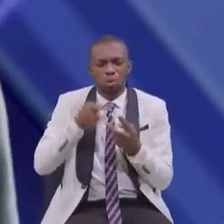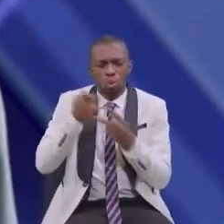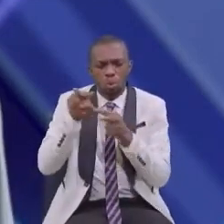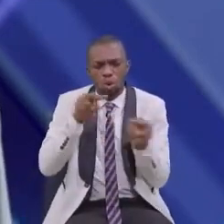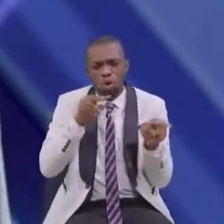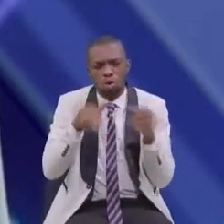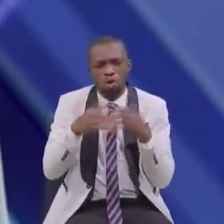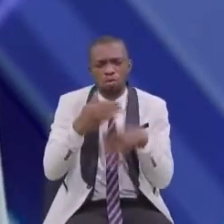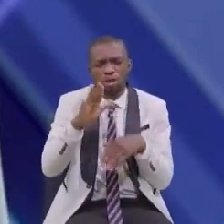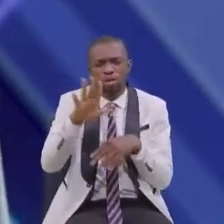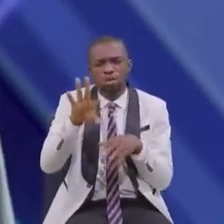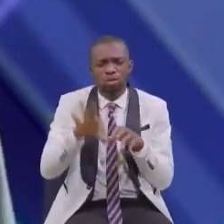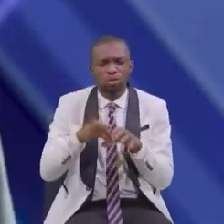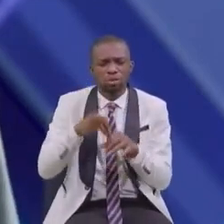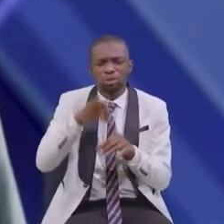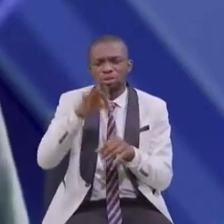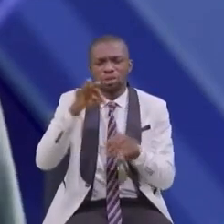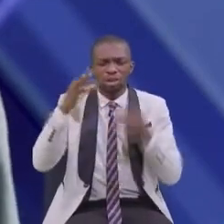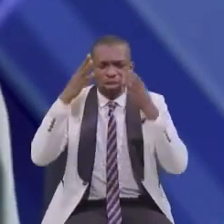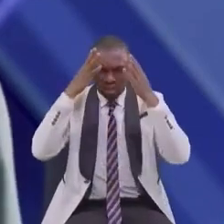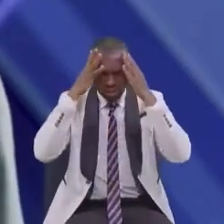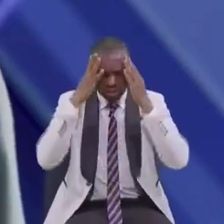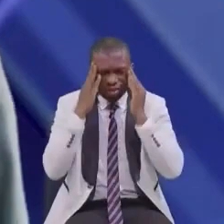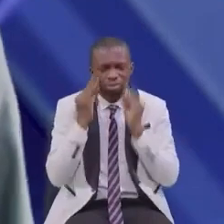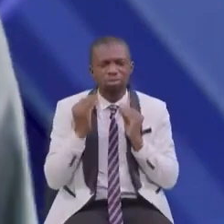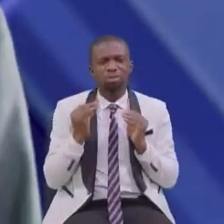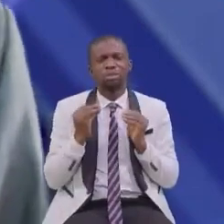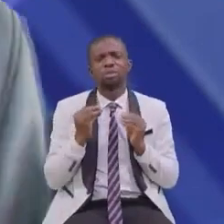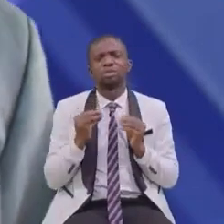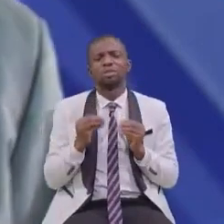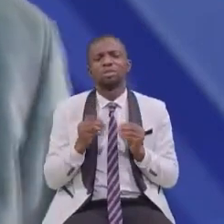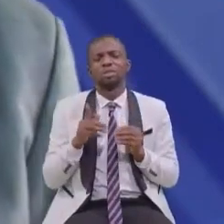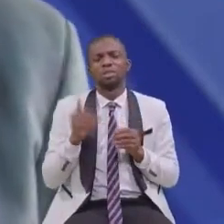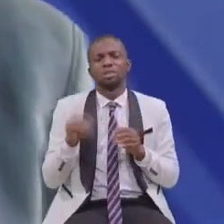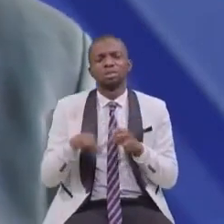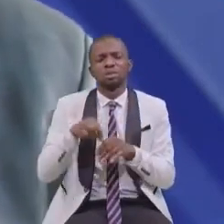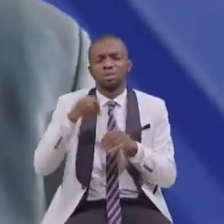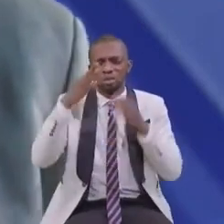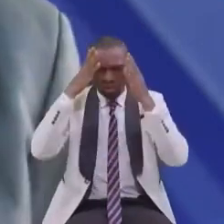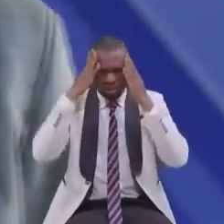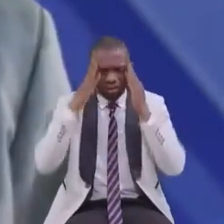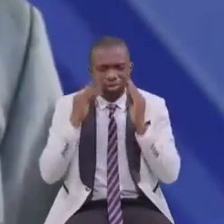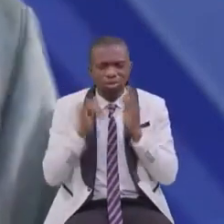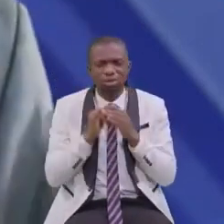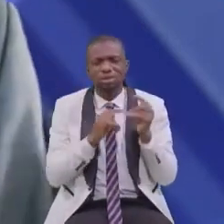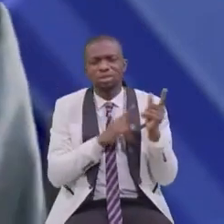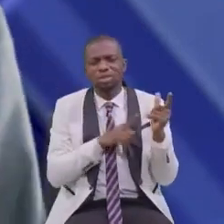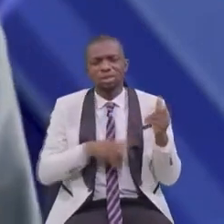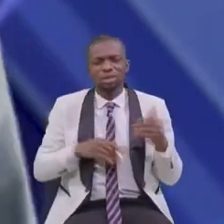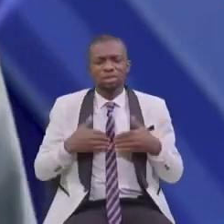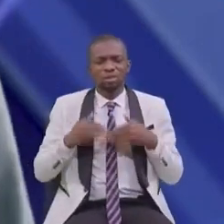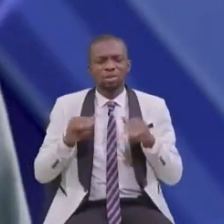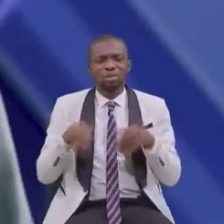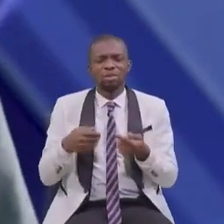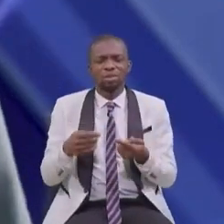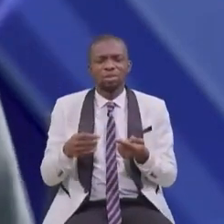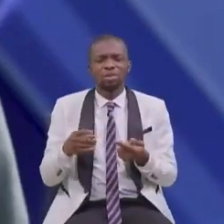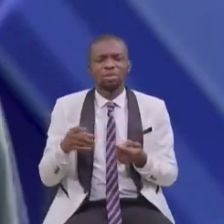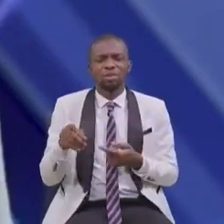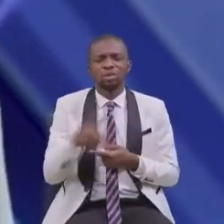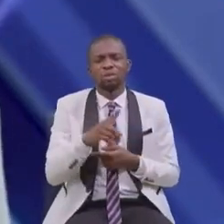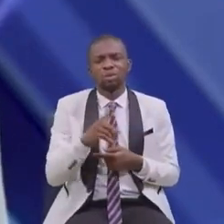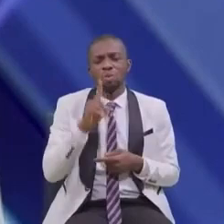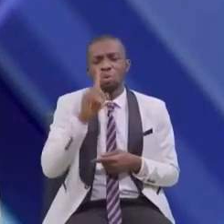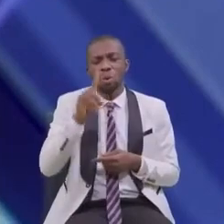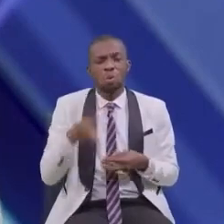experiences, the spiritual experiences that the Lord has given us. And one way to lose